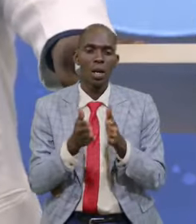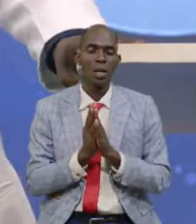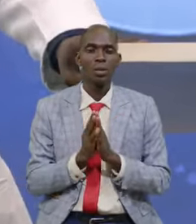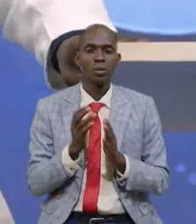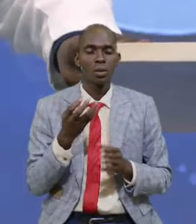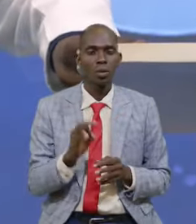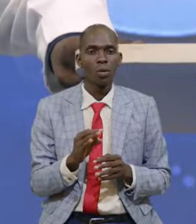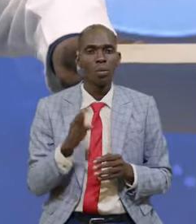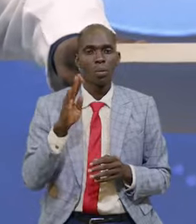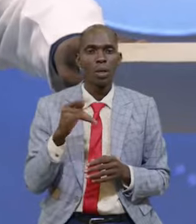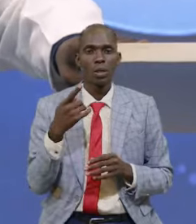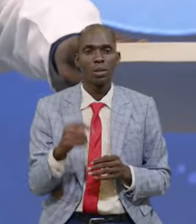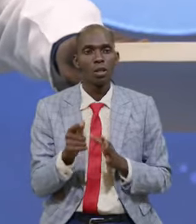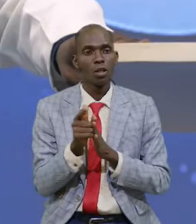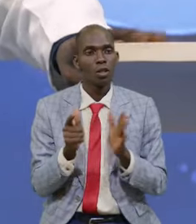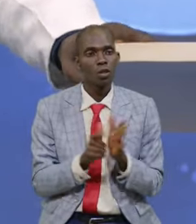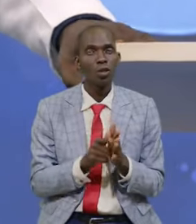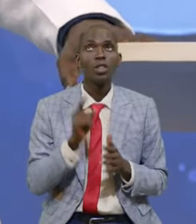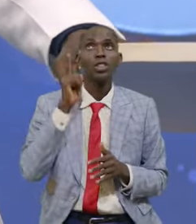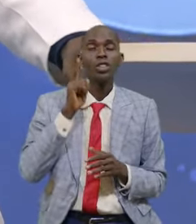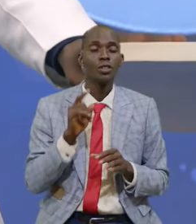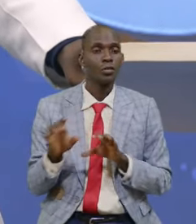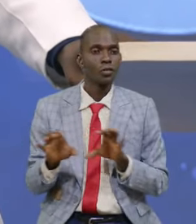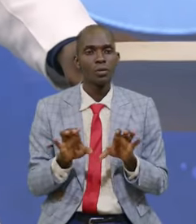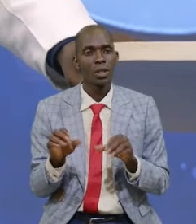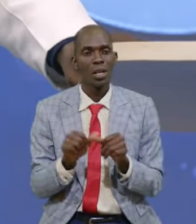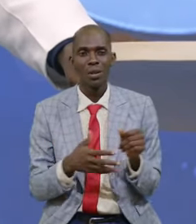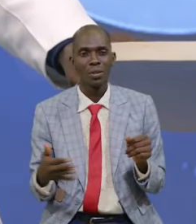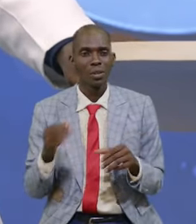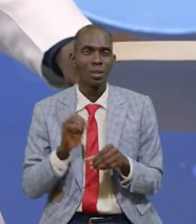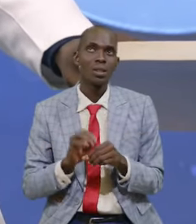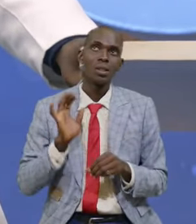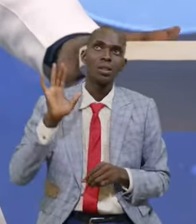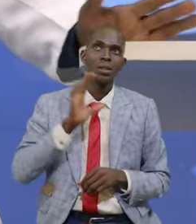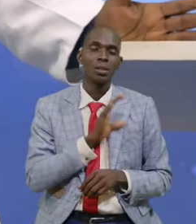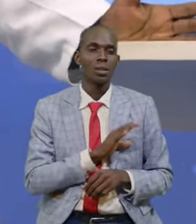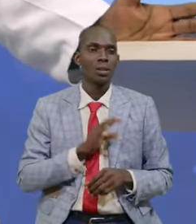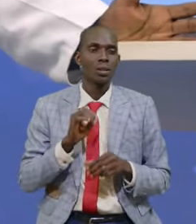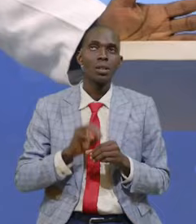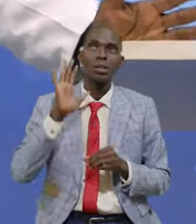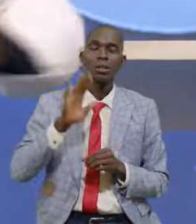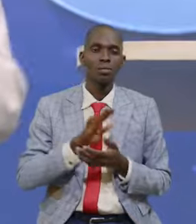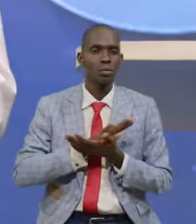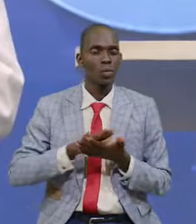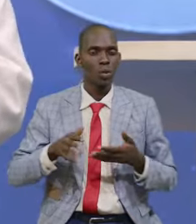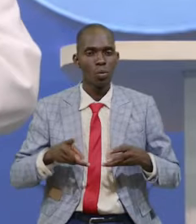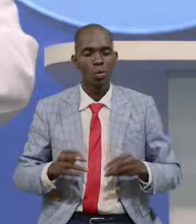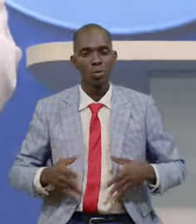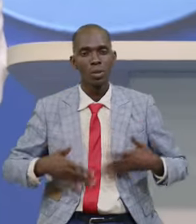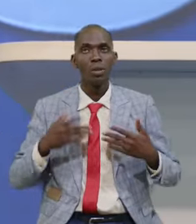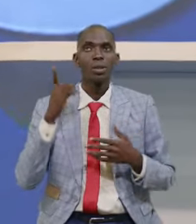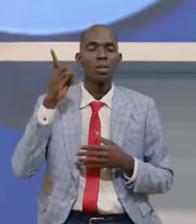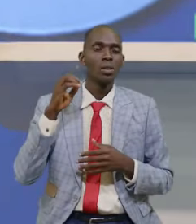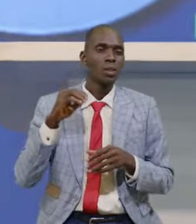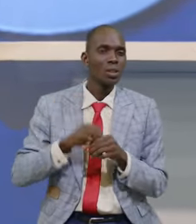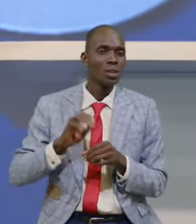He fulfilled everything in his character, in his moral, in his conduct, in his lifestyle.